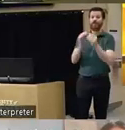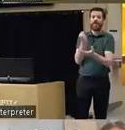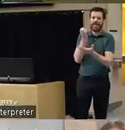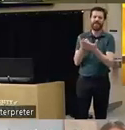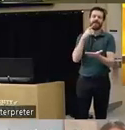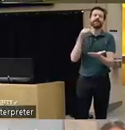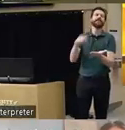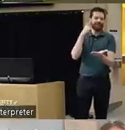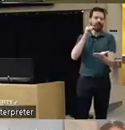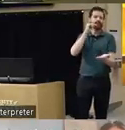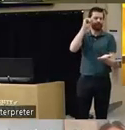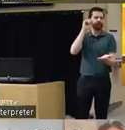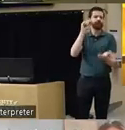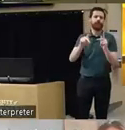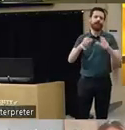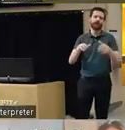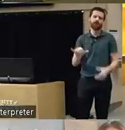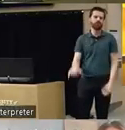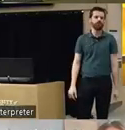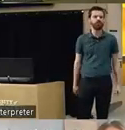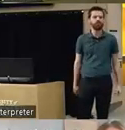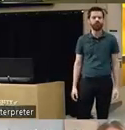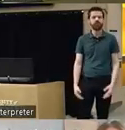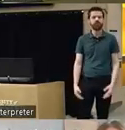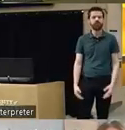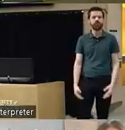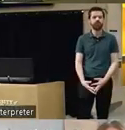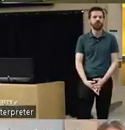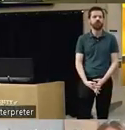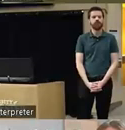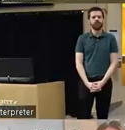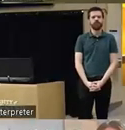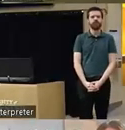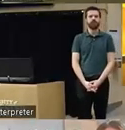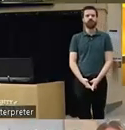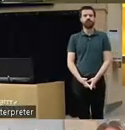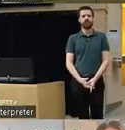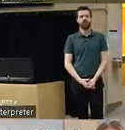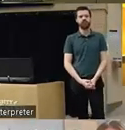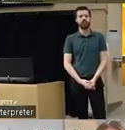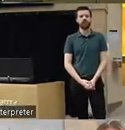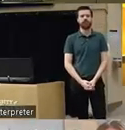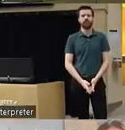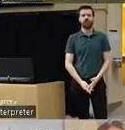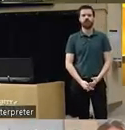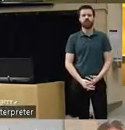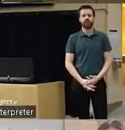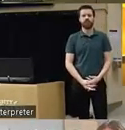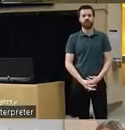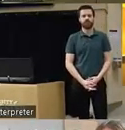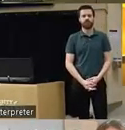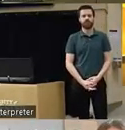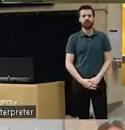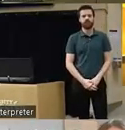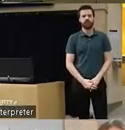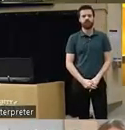adolescent populations. And then this is a graphic of where the state of the evidence is. And I